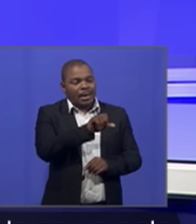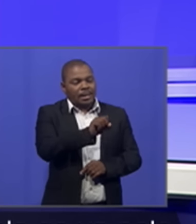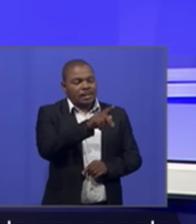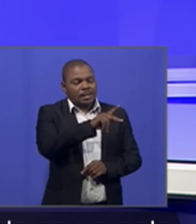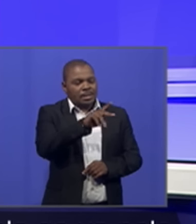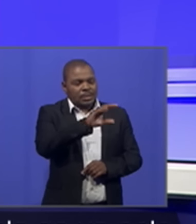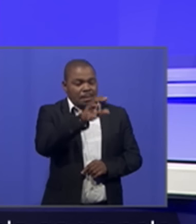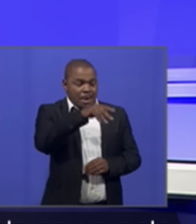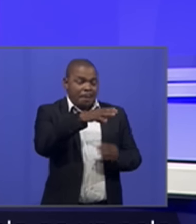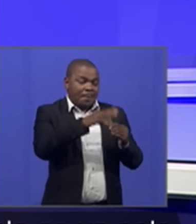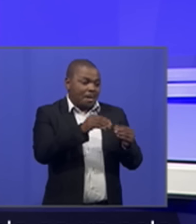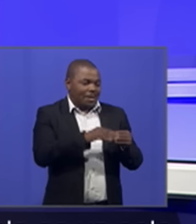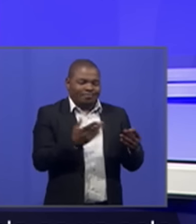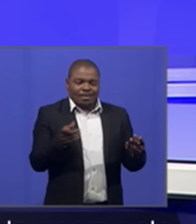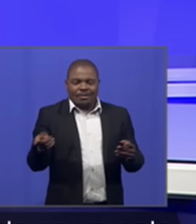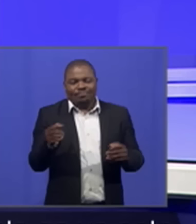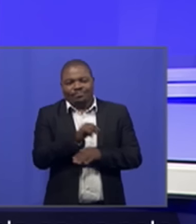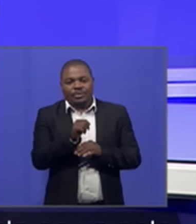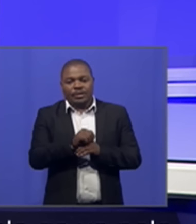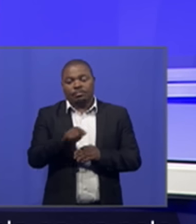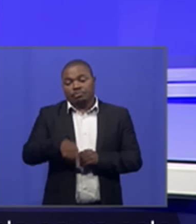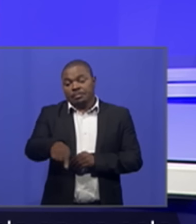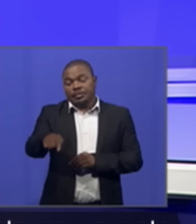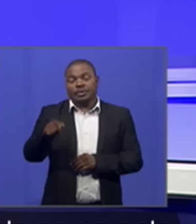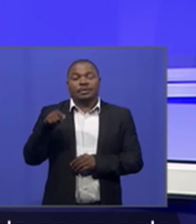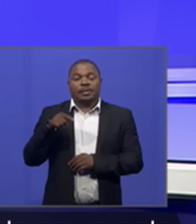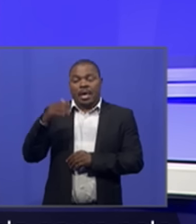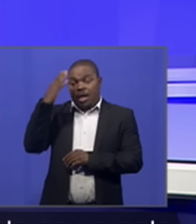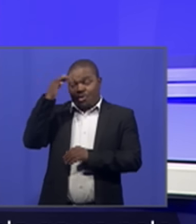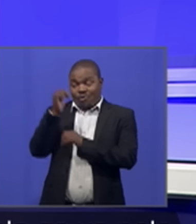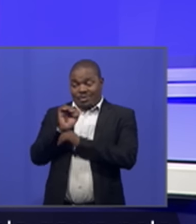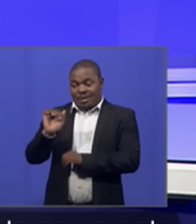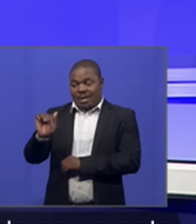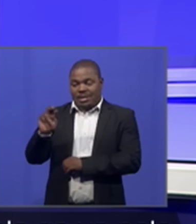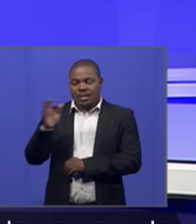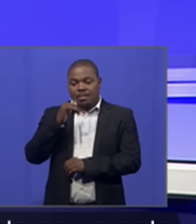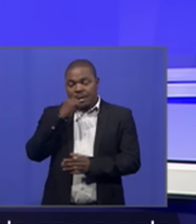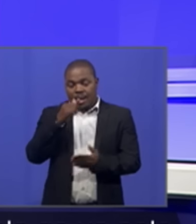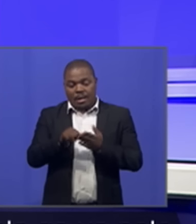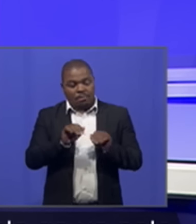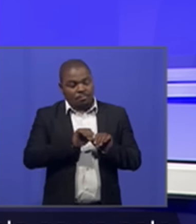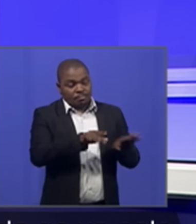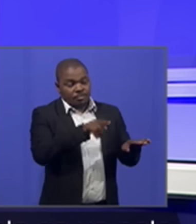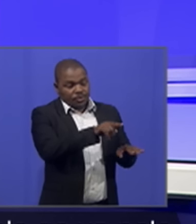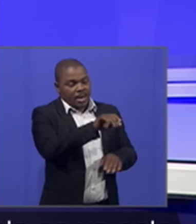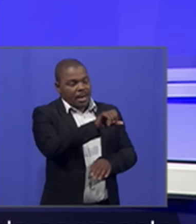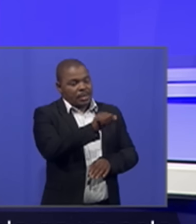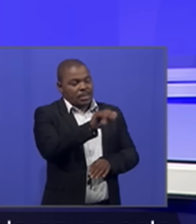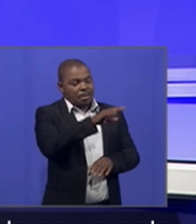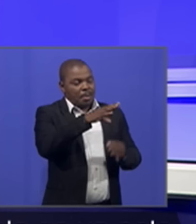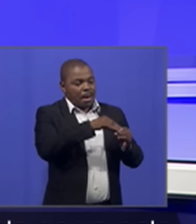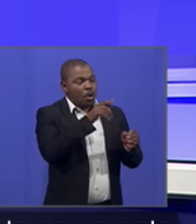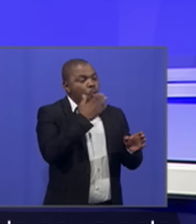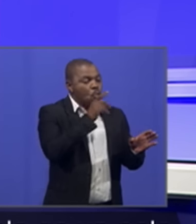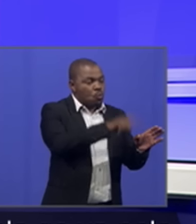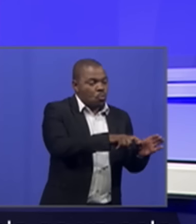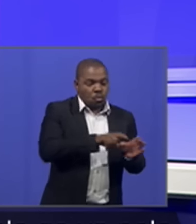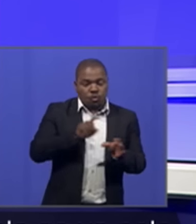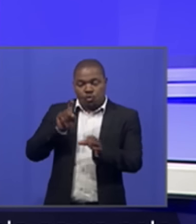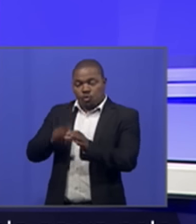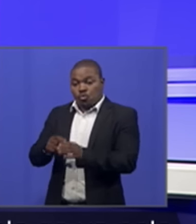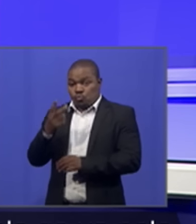makomonisi. Lethuli hao se tla re mo nakong ya beke ya ntšha mangwalo go ya go maloko ka moka SSCP ao gape e le go maloko a